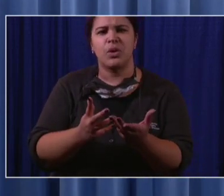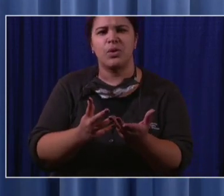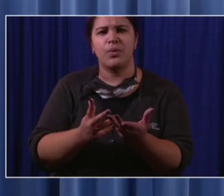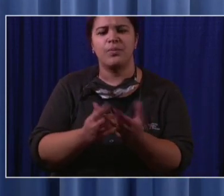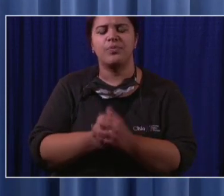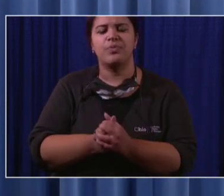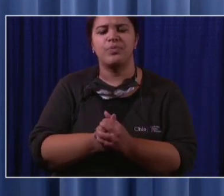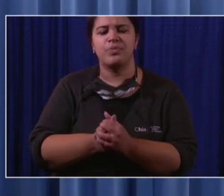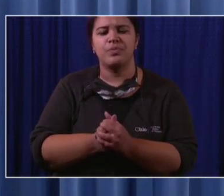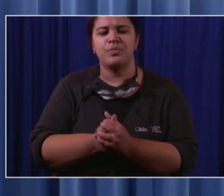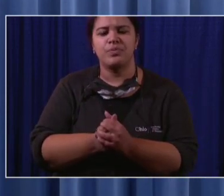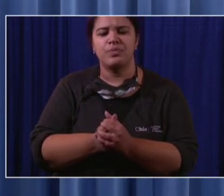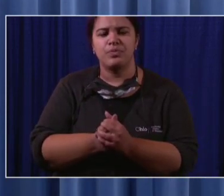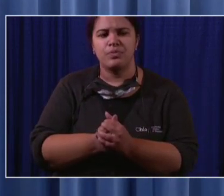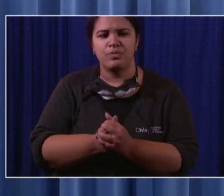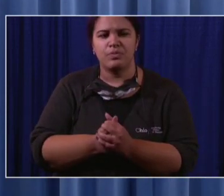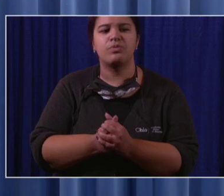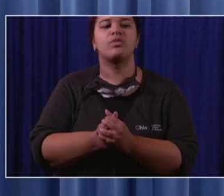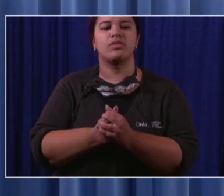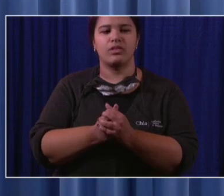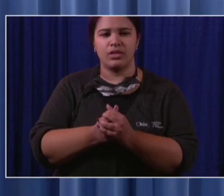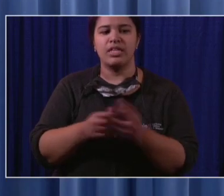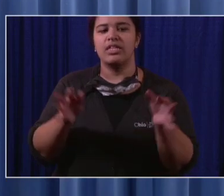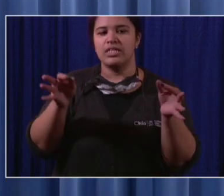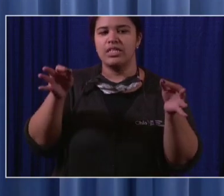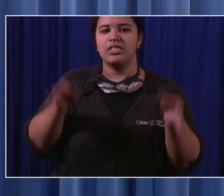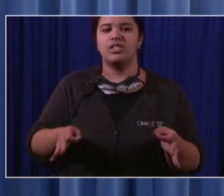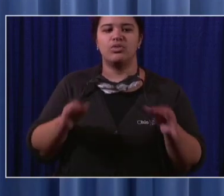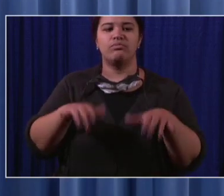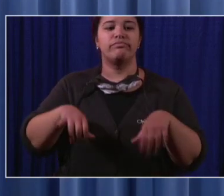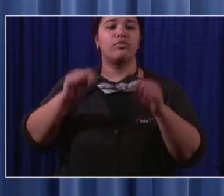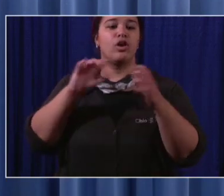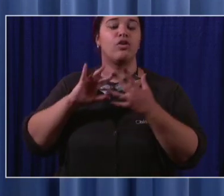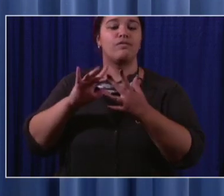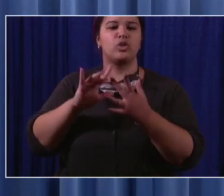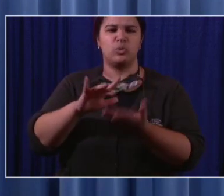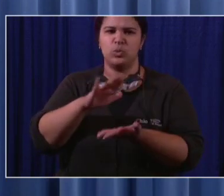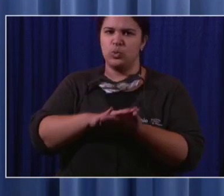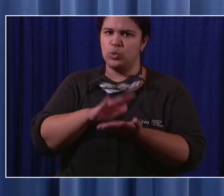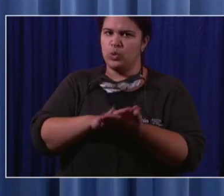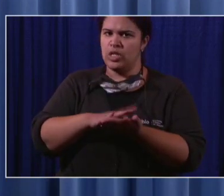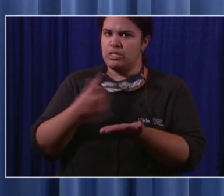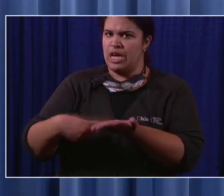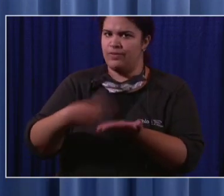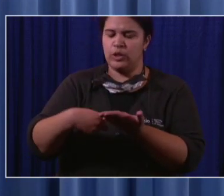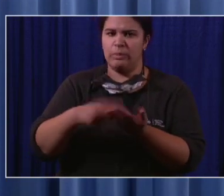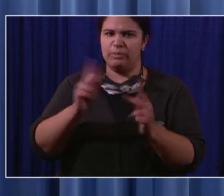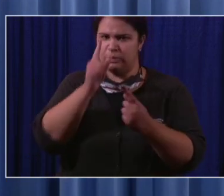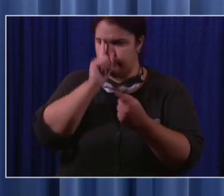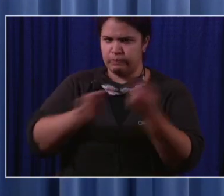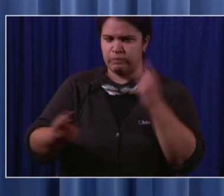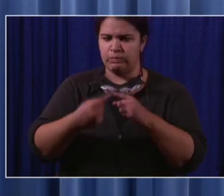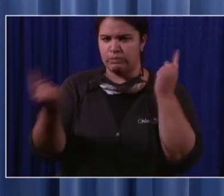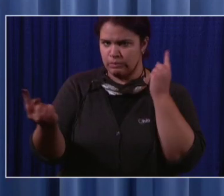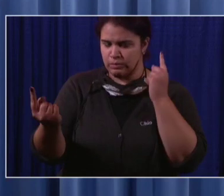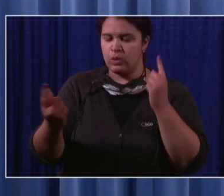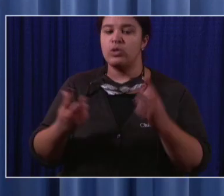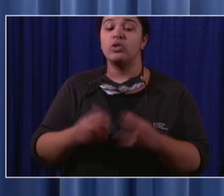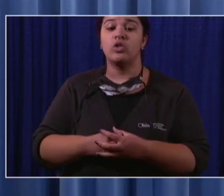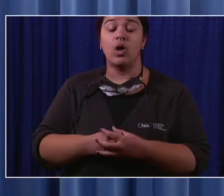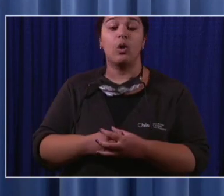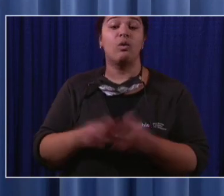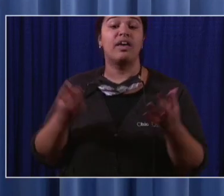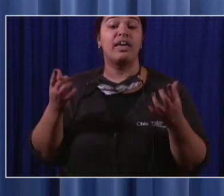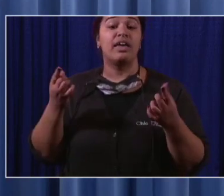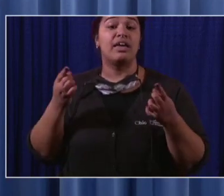school has been a little controversial, and many people are depending or looking for some kind of normalcy. If people can go to supermarkets and